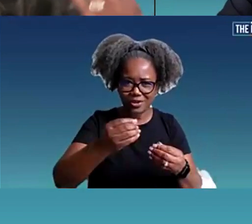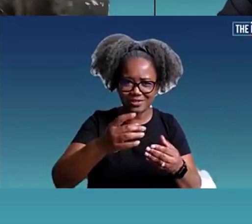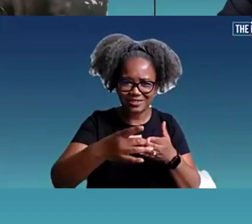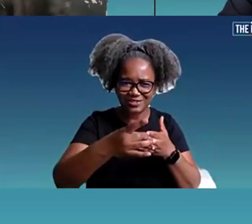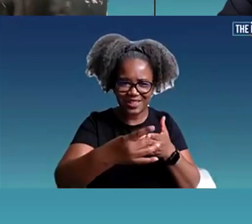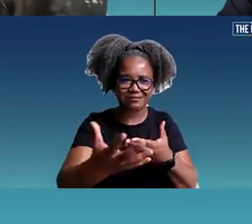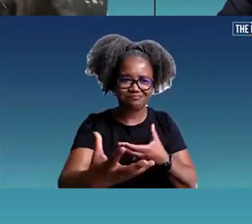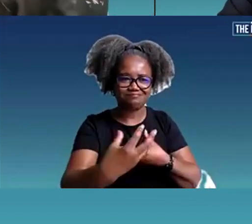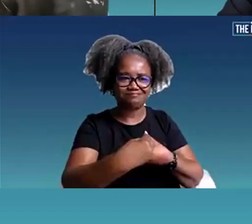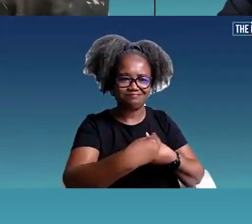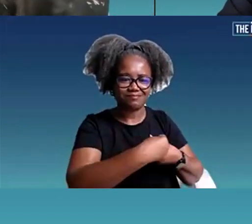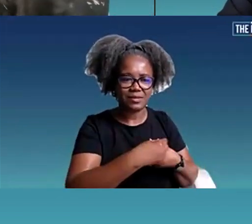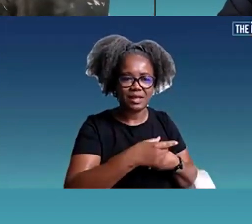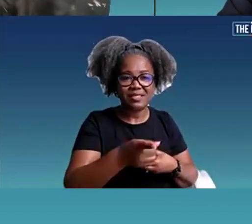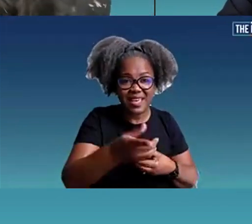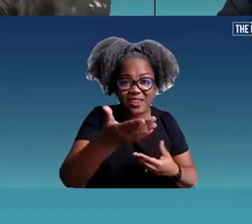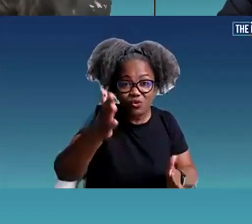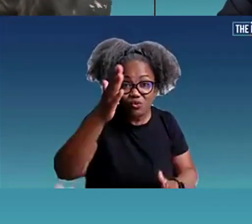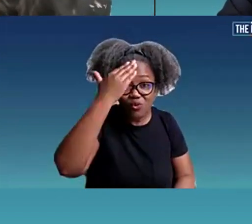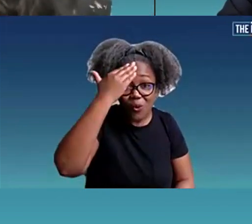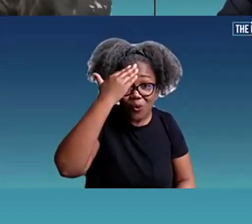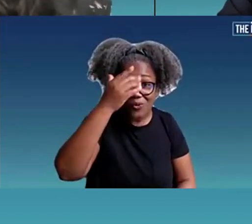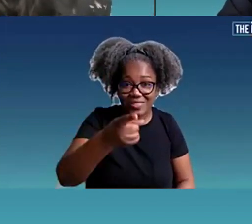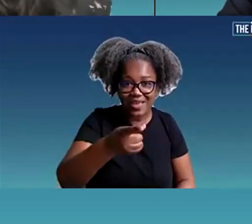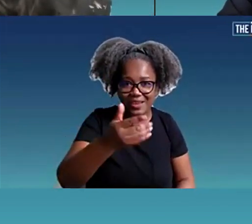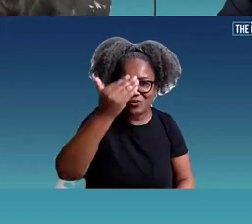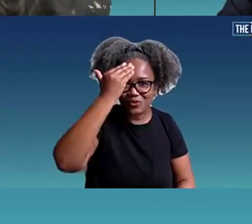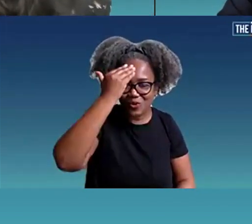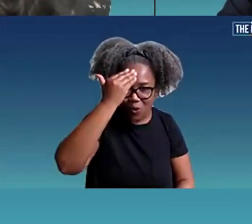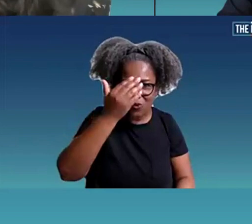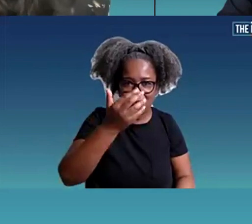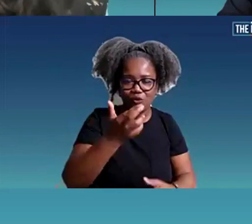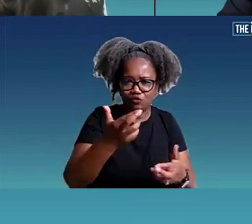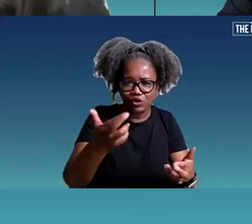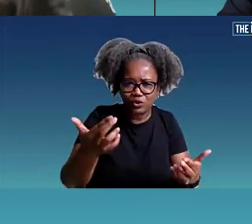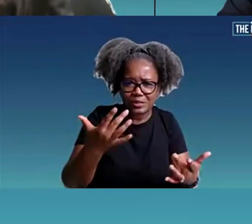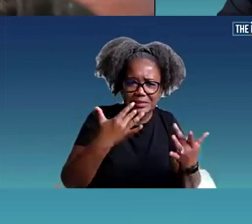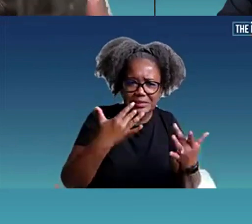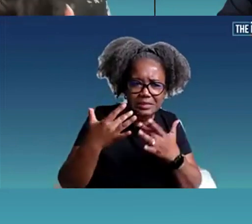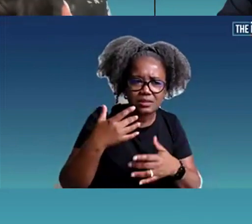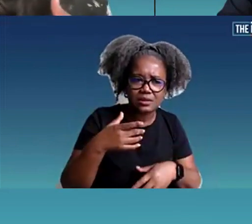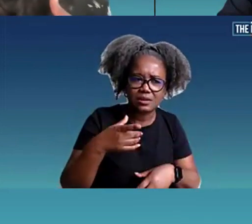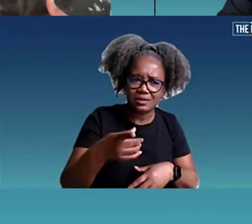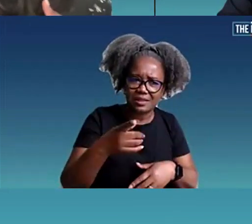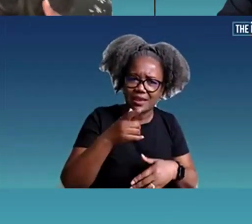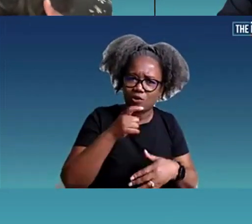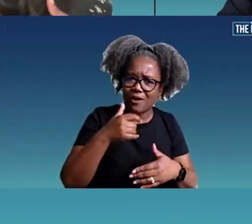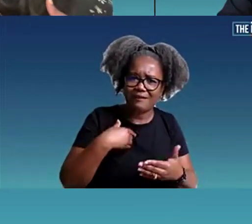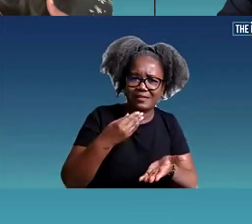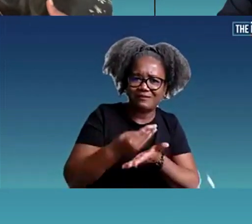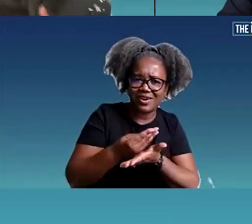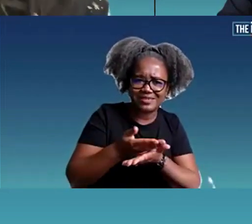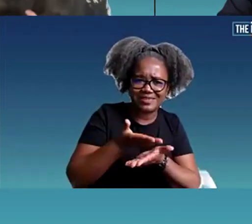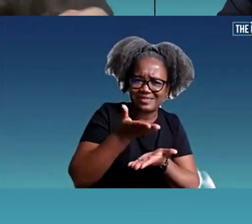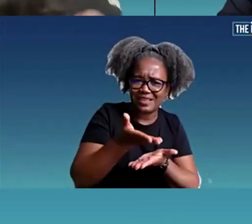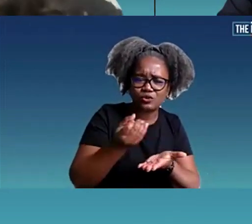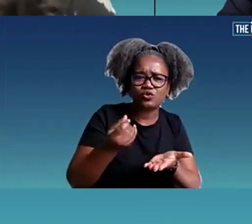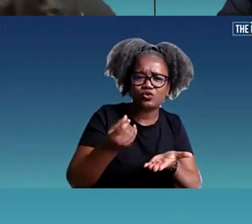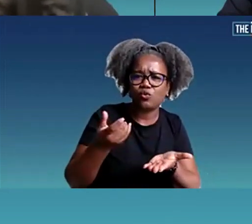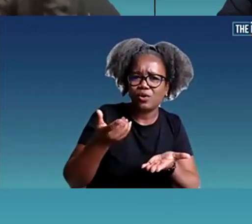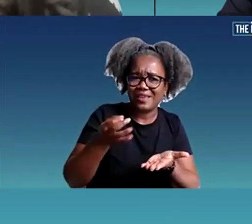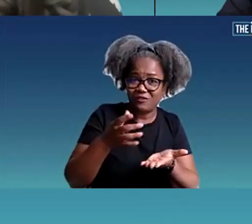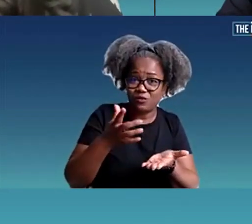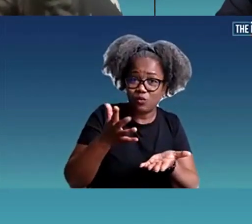under-resourced, underfunded, and they're not listened to. So if we're really trying to make an impact here, let's bring those community voices to the table with